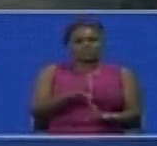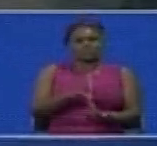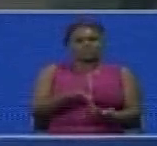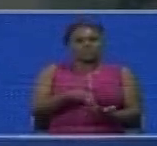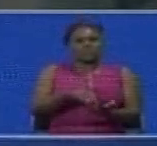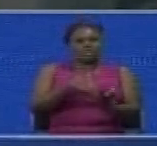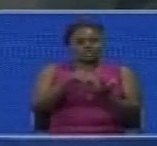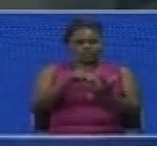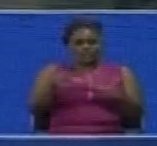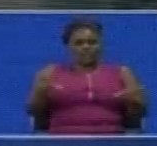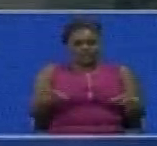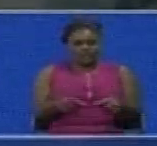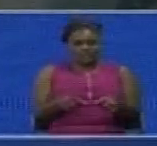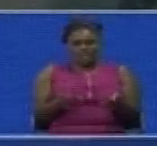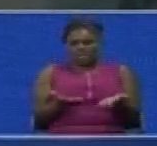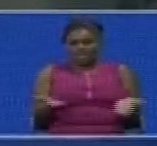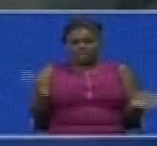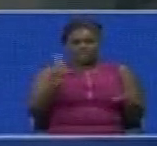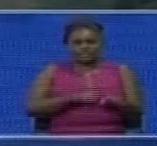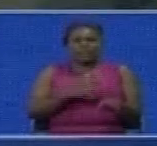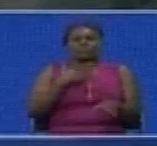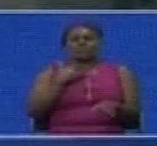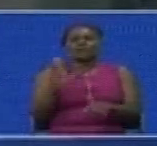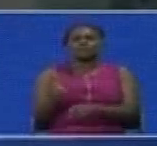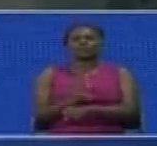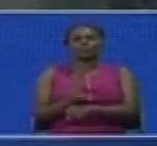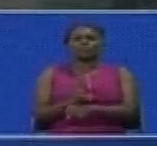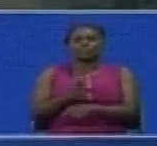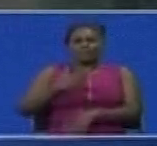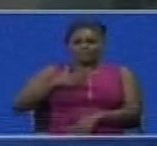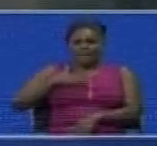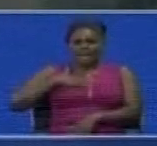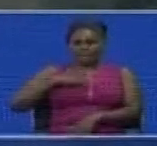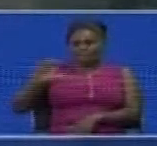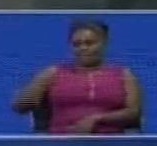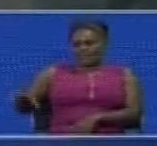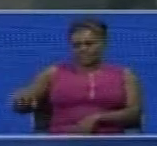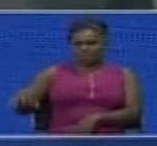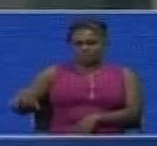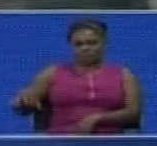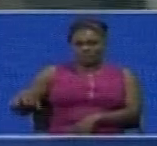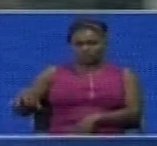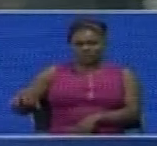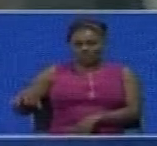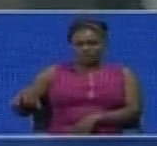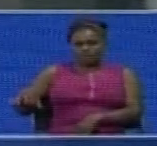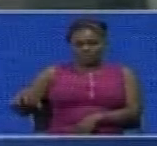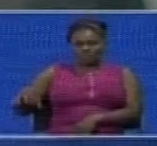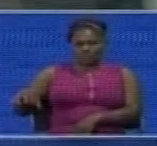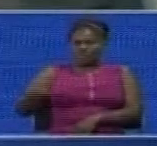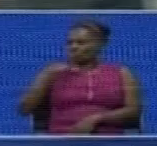I need a special license anytime I want to use my Matatu. Outside the area that